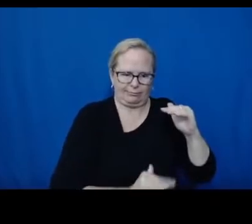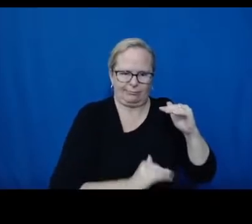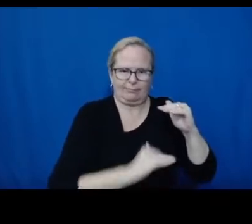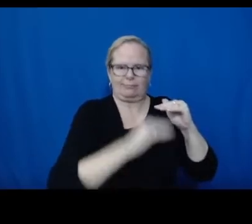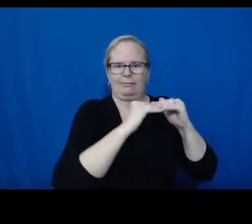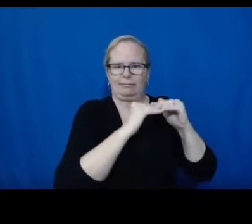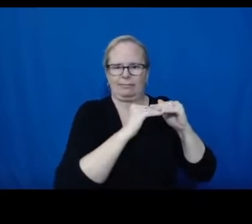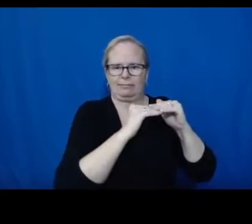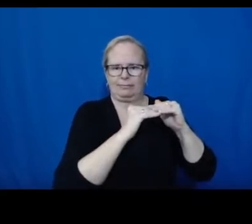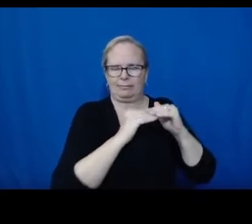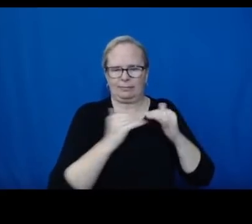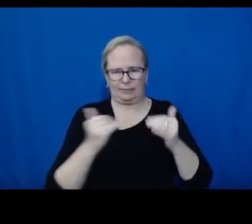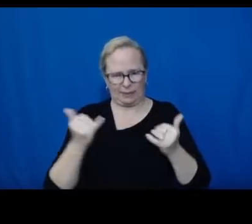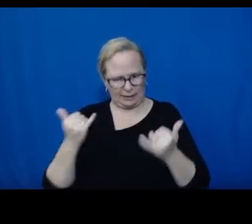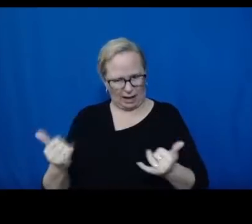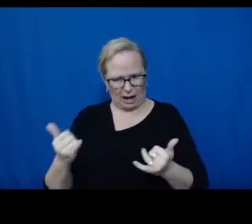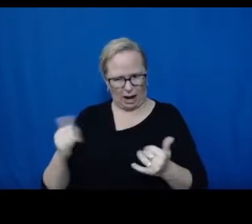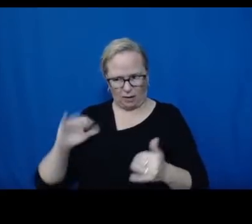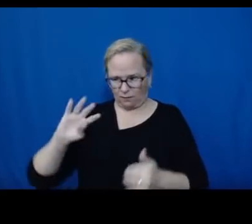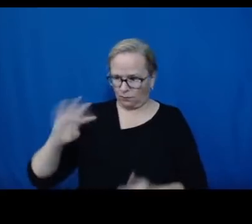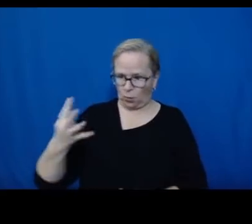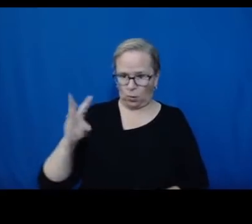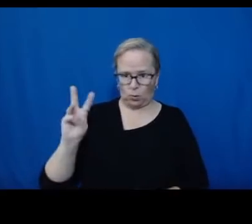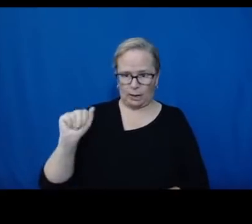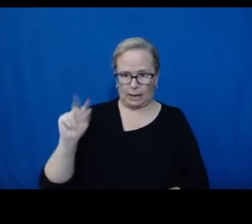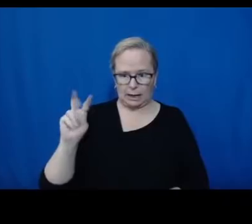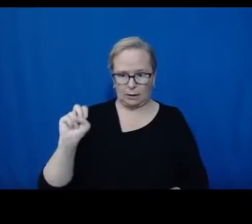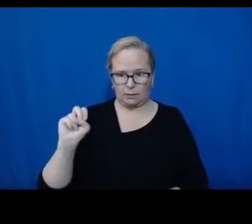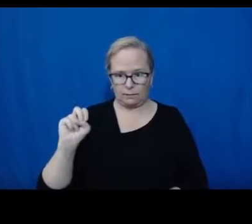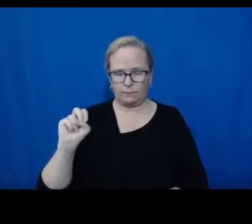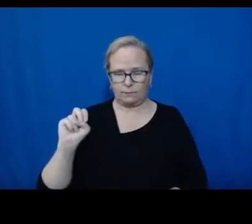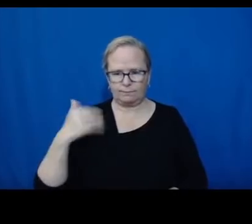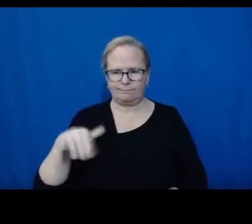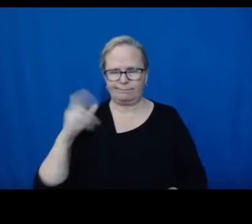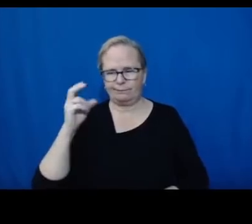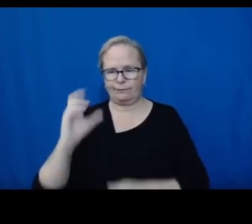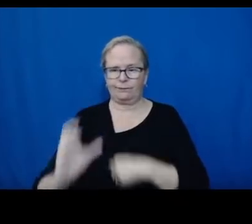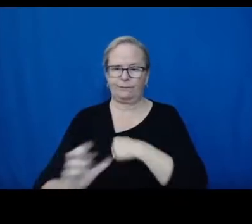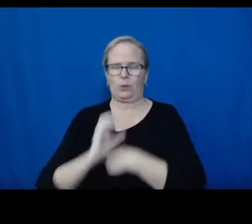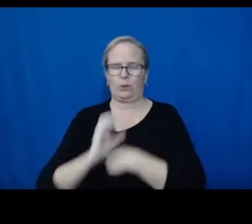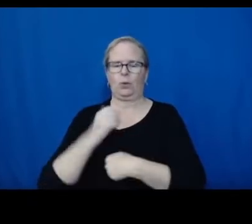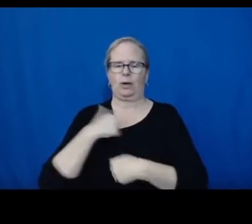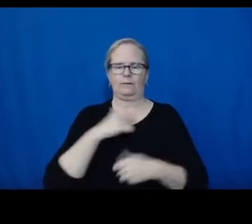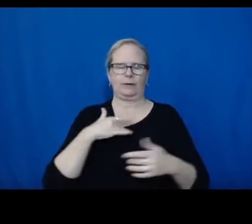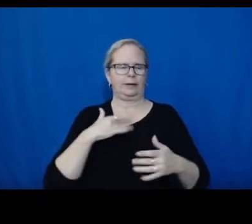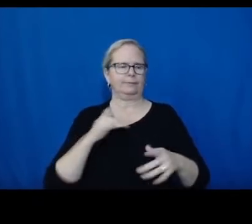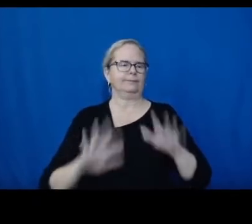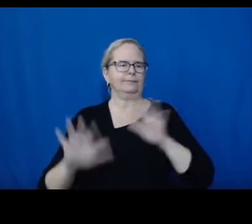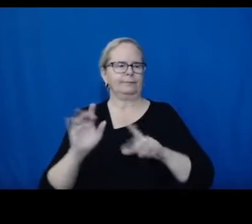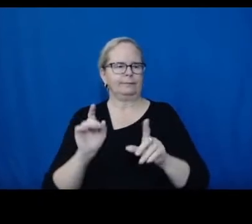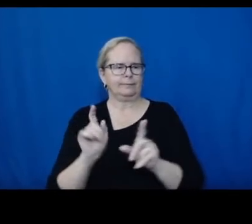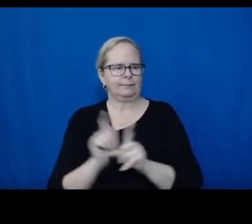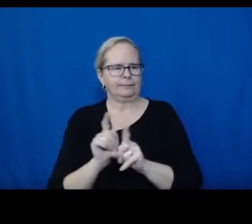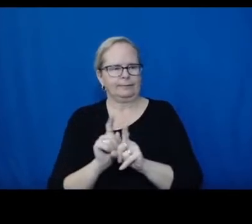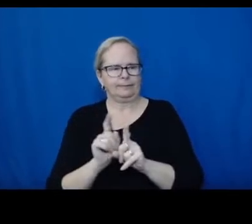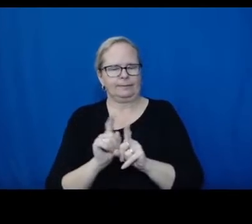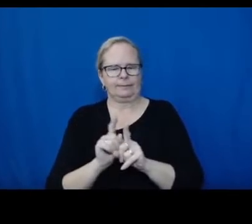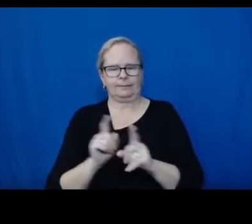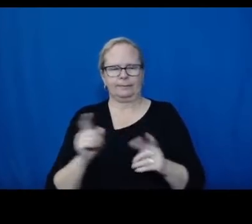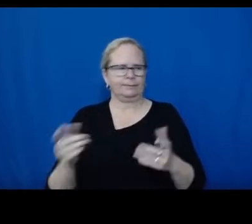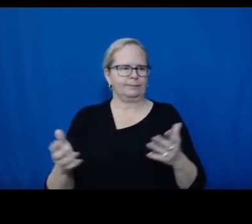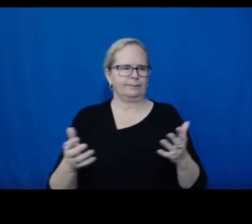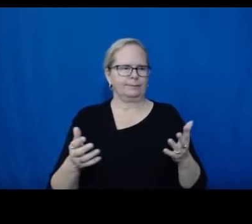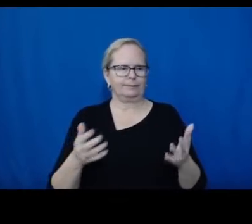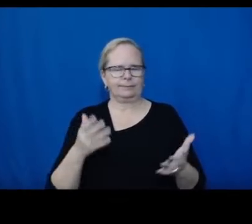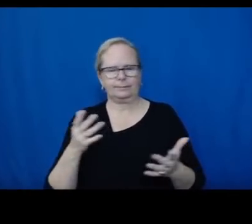this last surge, we were kind of forced to stretch people's time that they spend on a